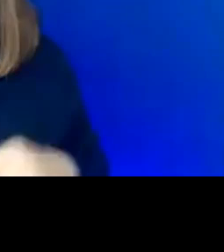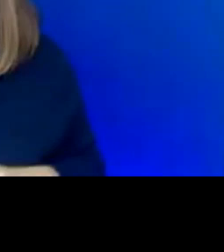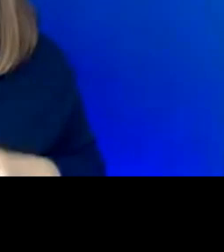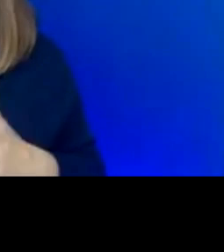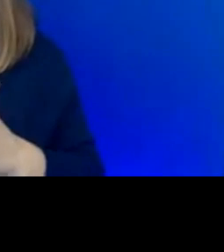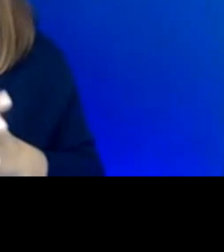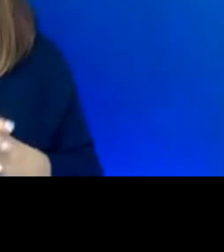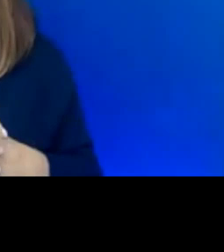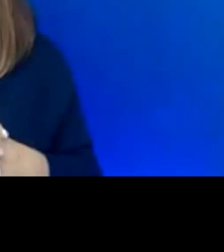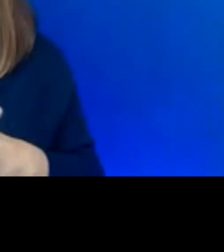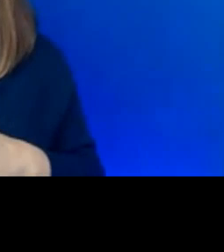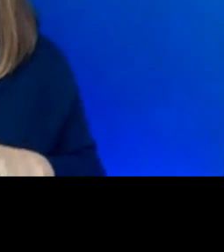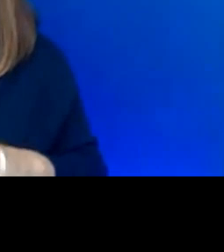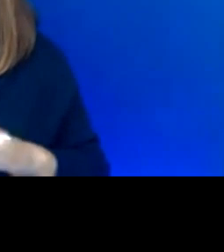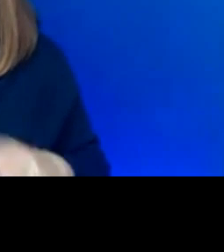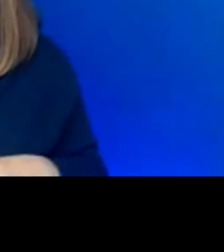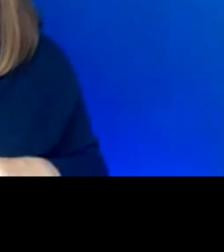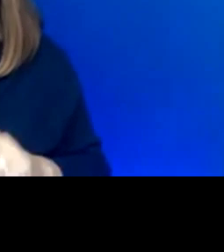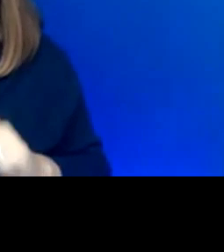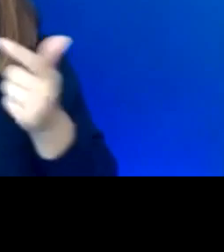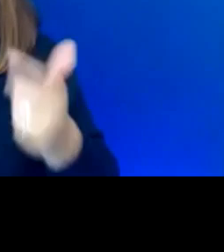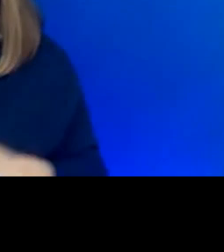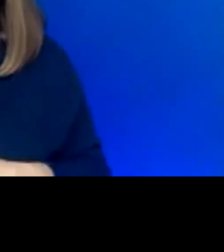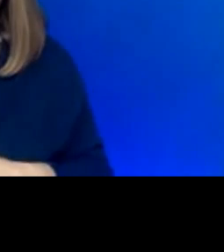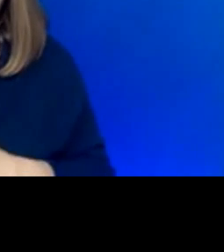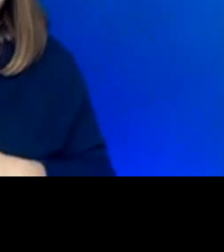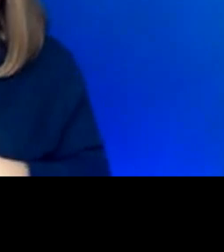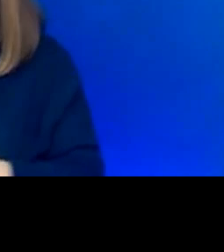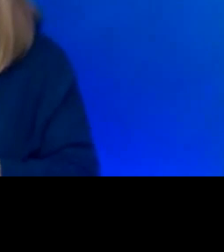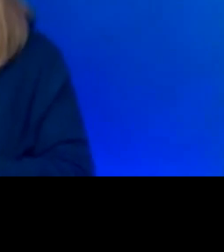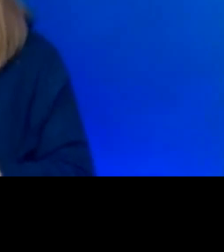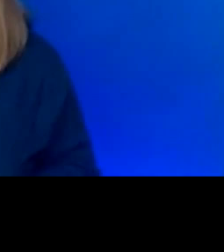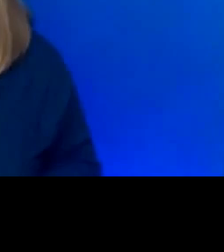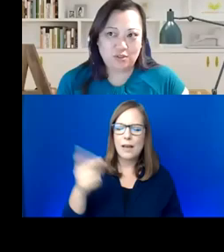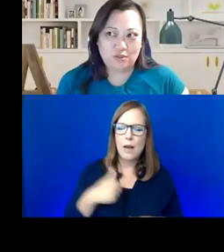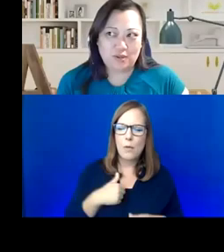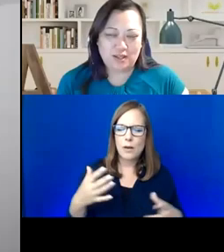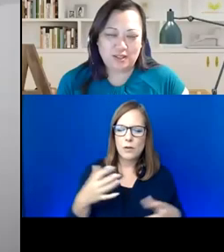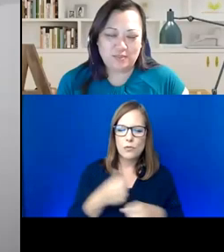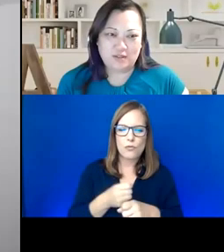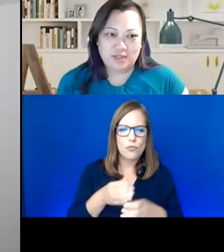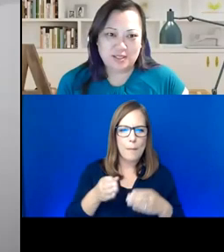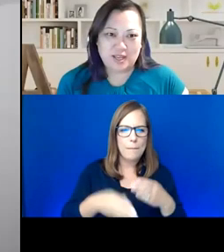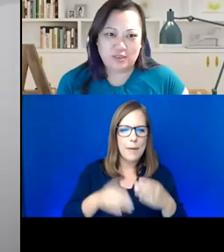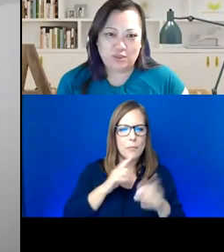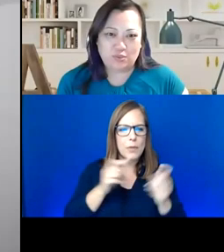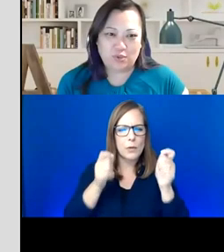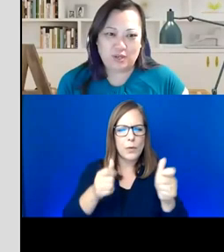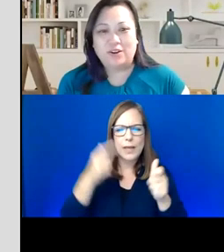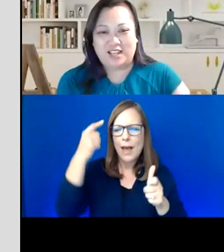Commissioner Marcy and Commissioner Annie, I just wanted to wrap really quick. Nancy, can we go back to, I think it might have been